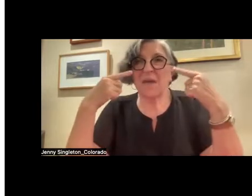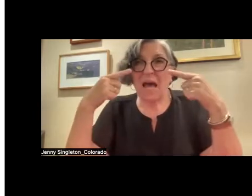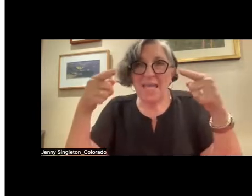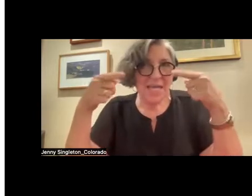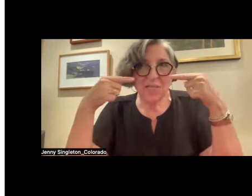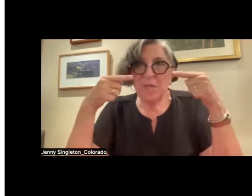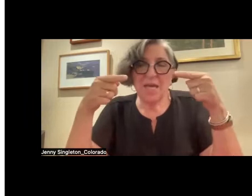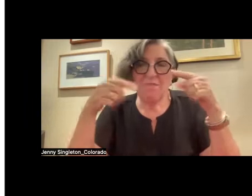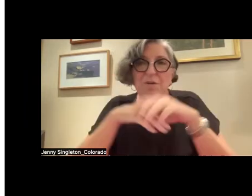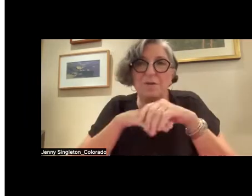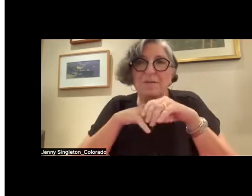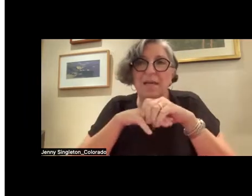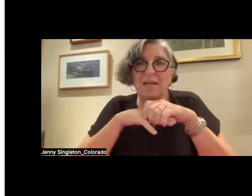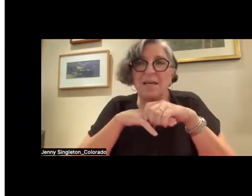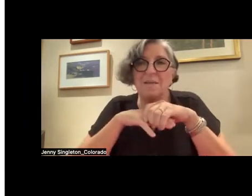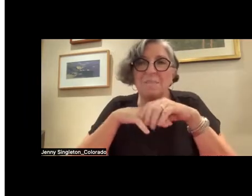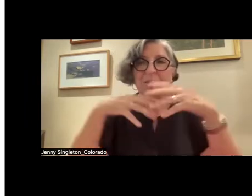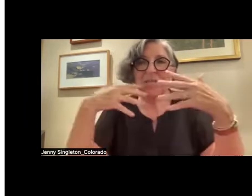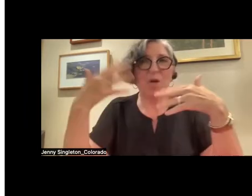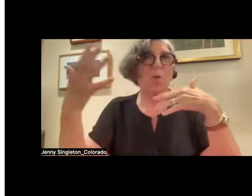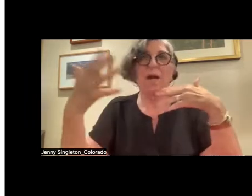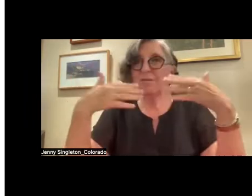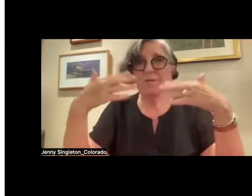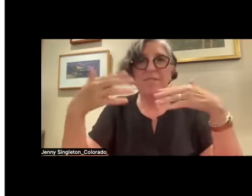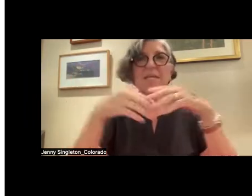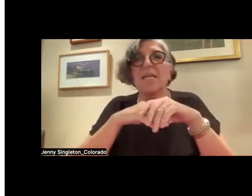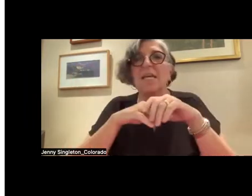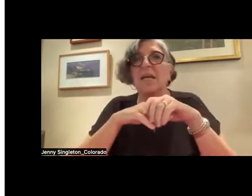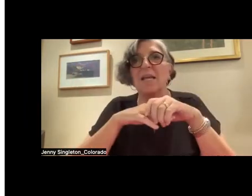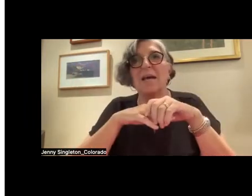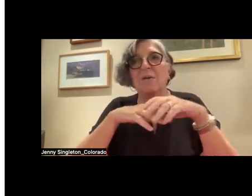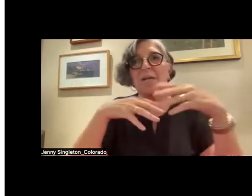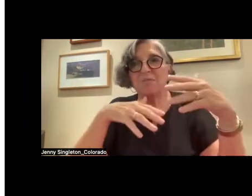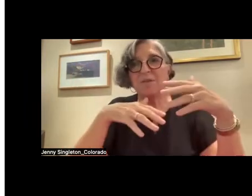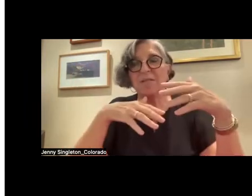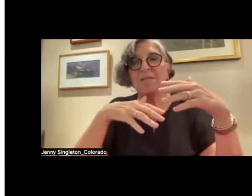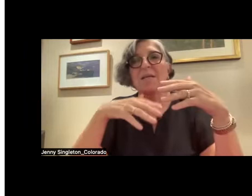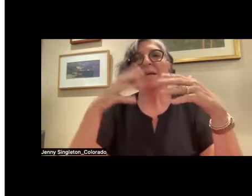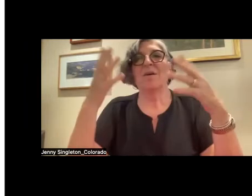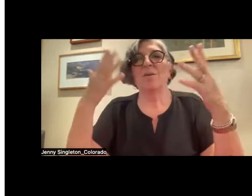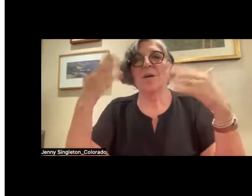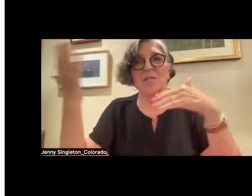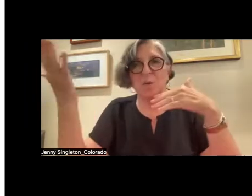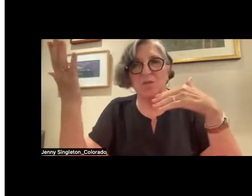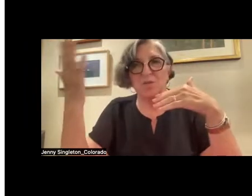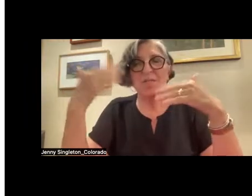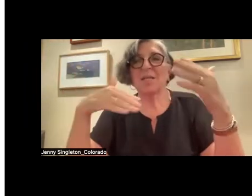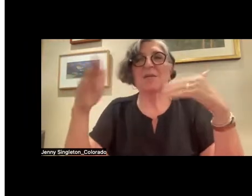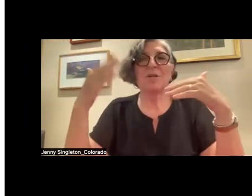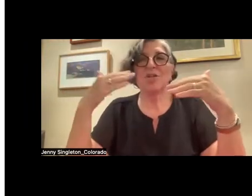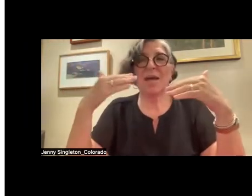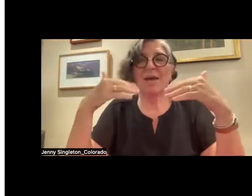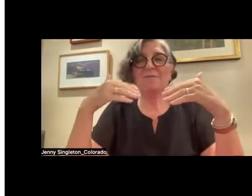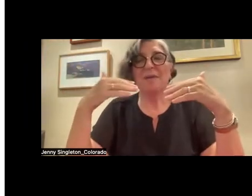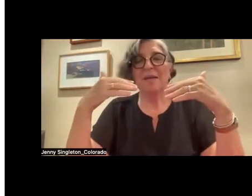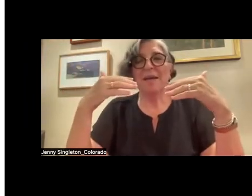some of the eye gaze behavior that is required for signing, and how infants who are exposed to a sign